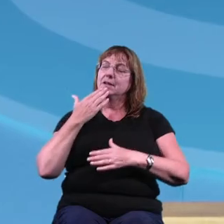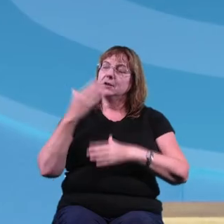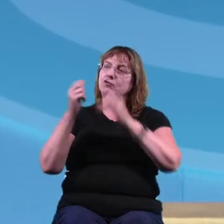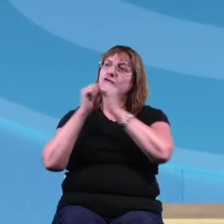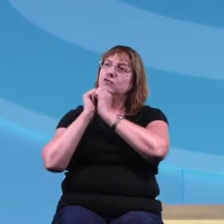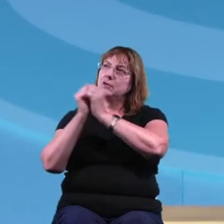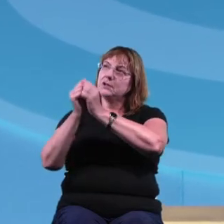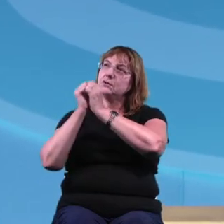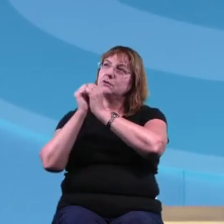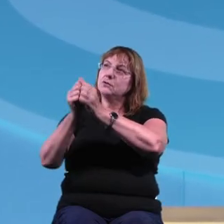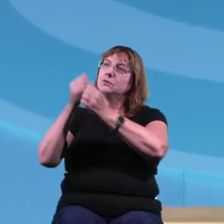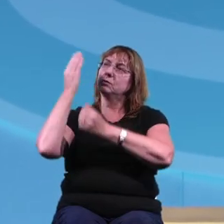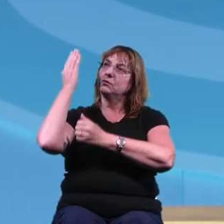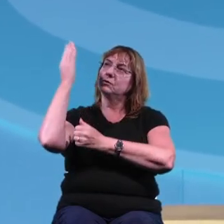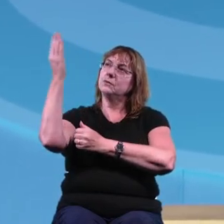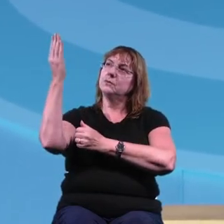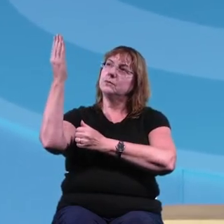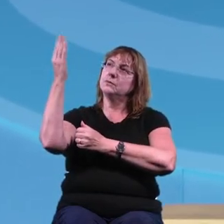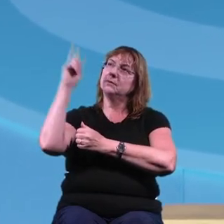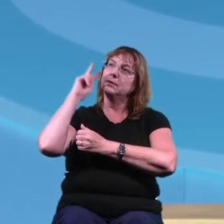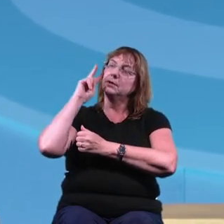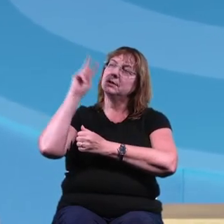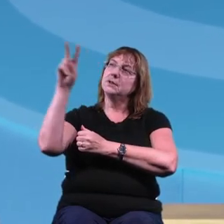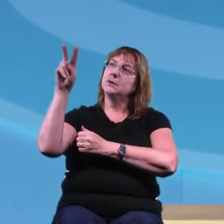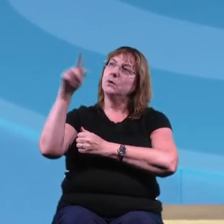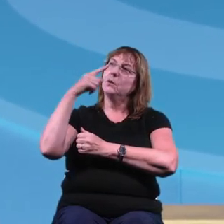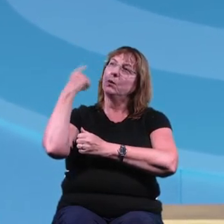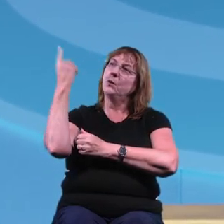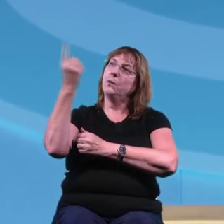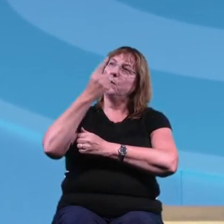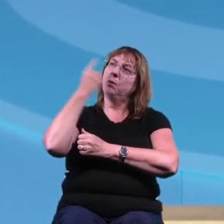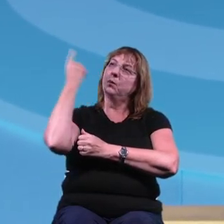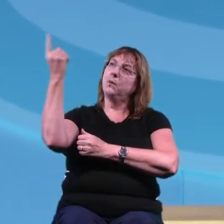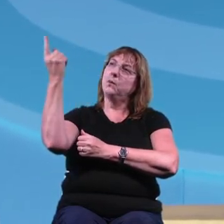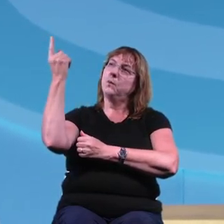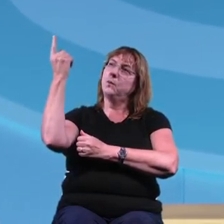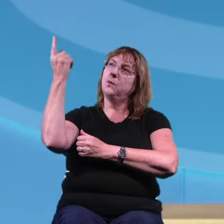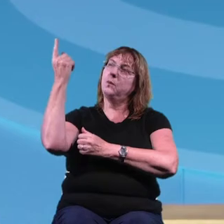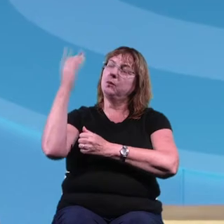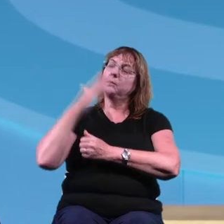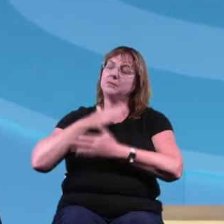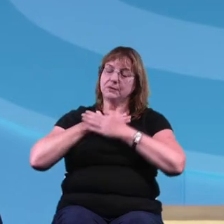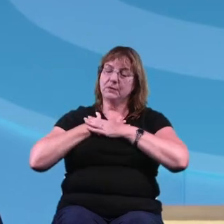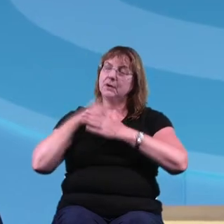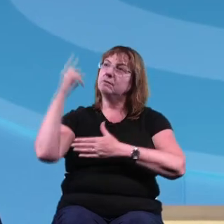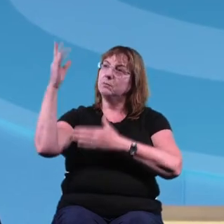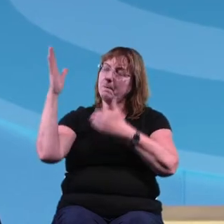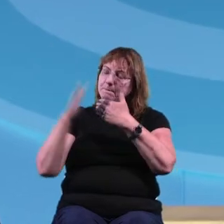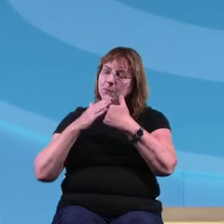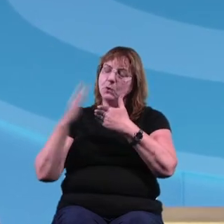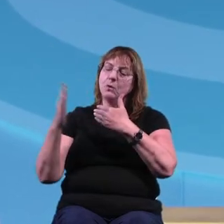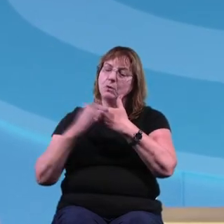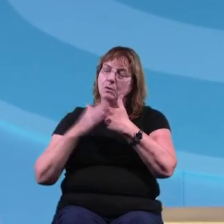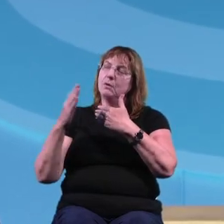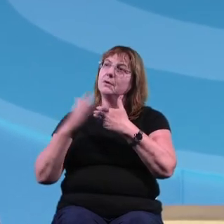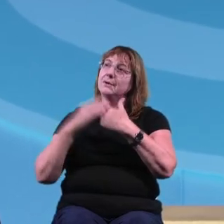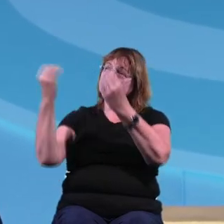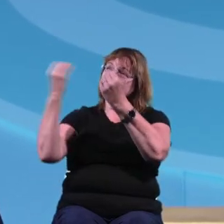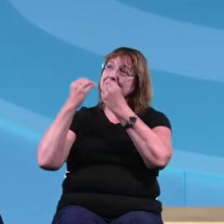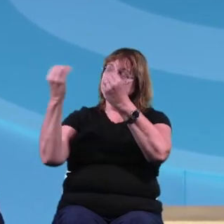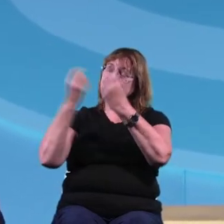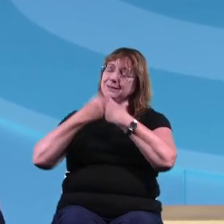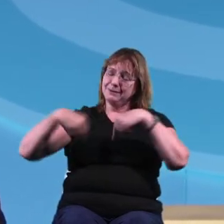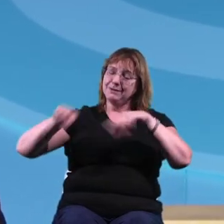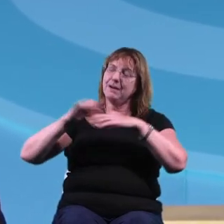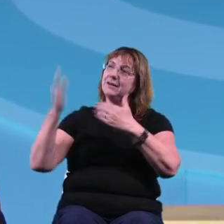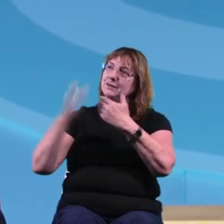you, to see more of who you are, to love you more for all you've done. Teach us more about these